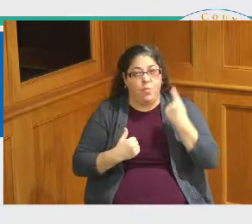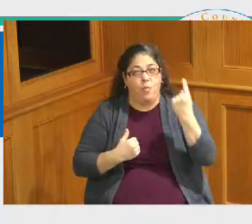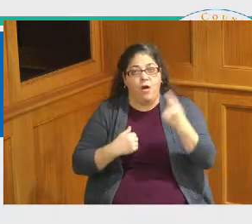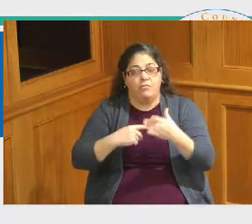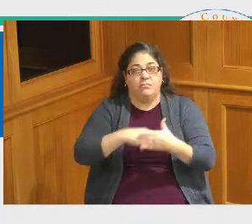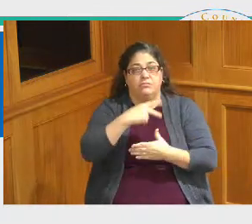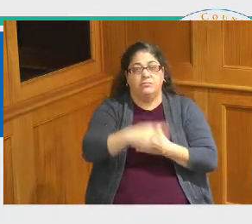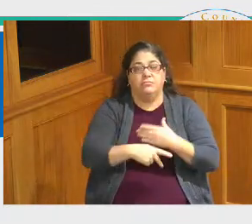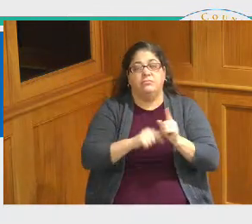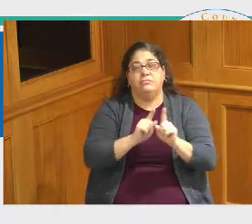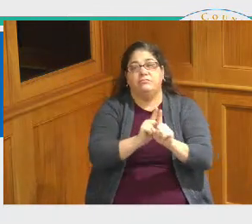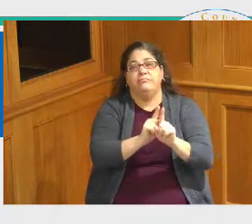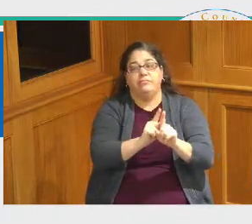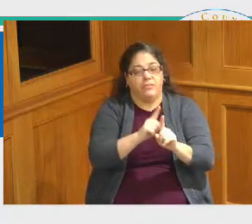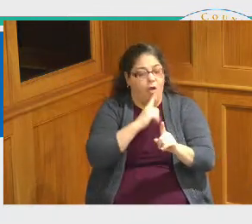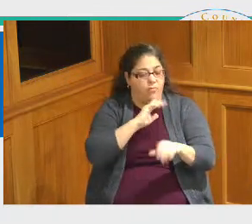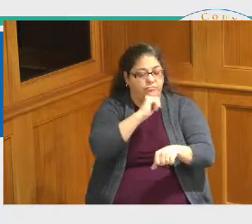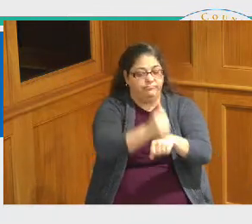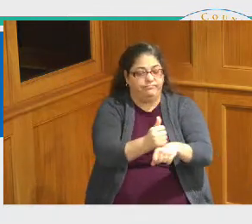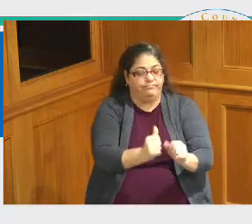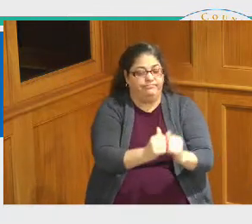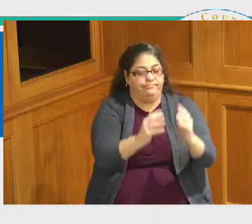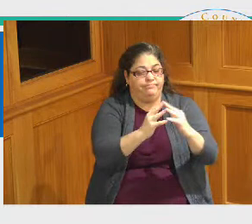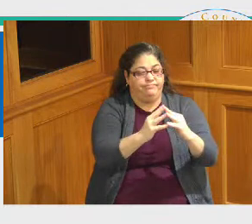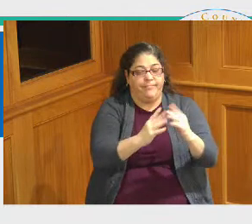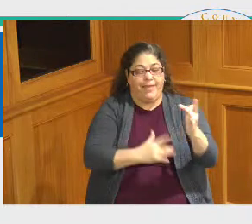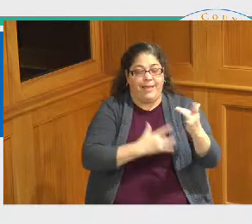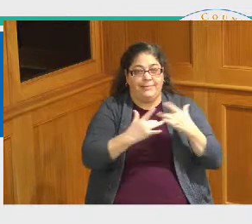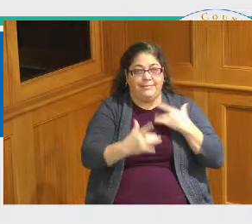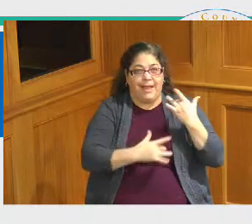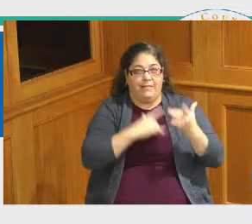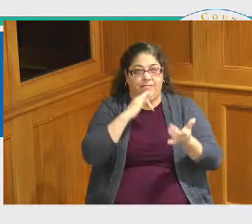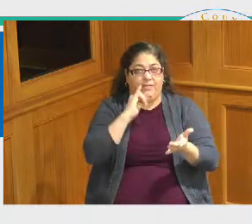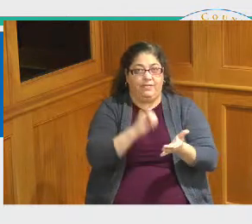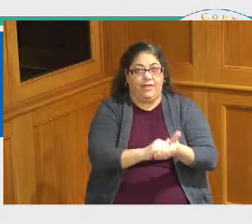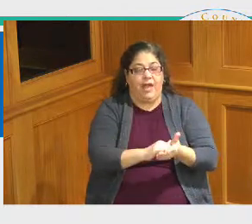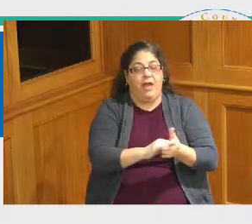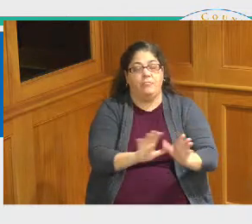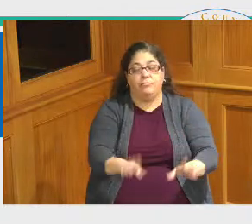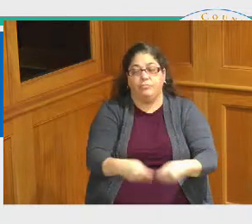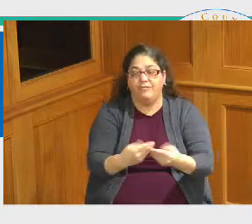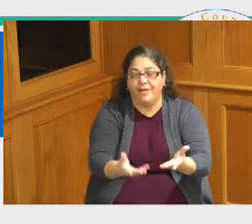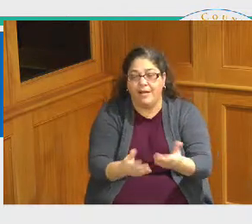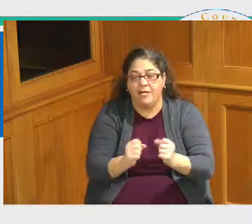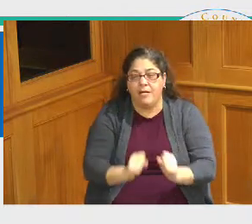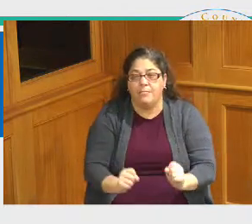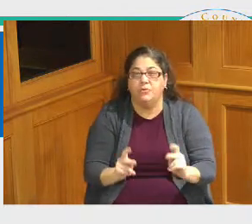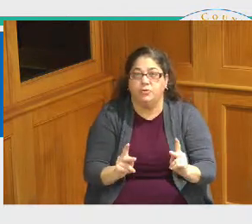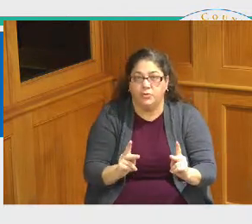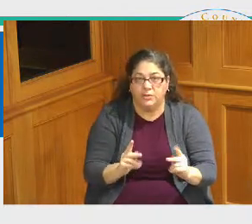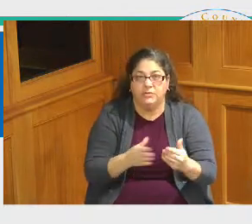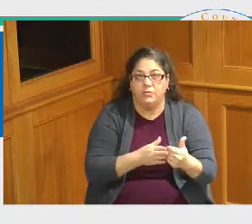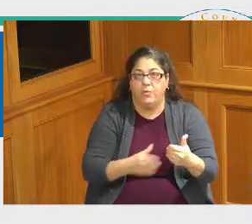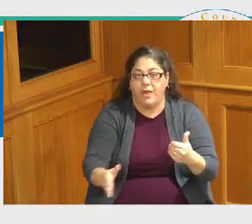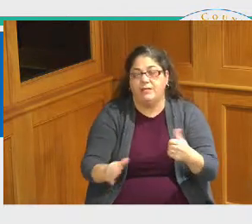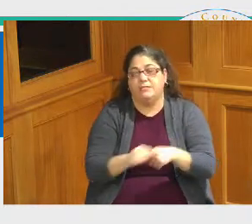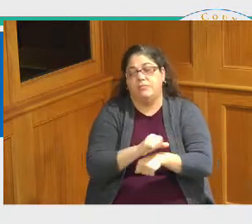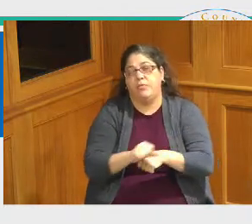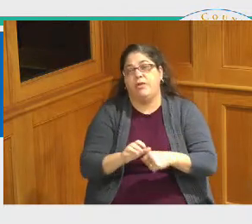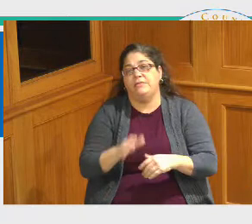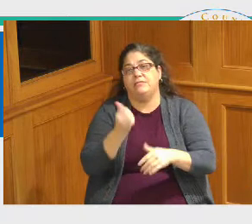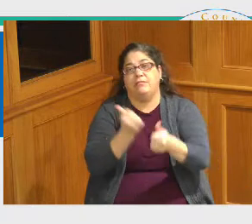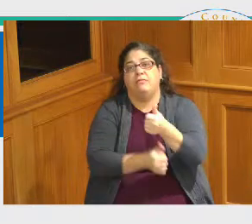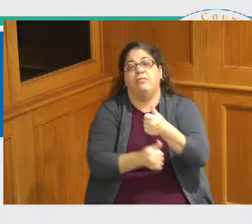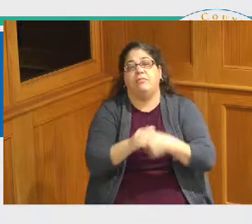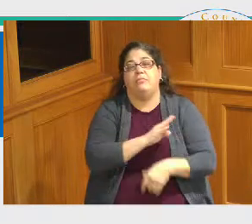place right now, and we are excited about having or providing those opportunities to the rest of our employees under the